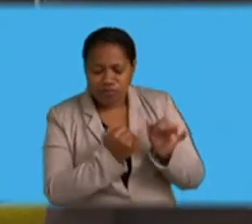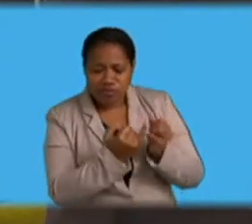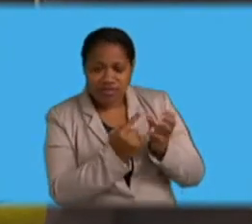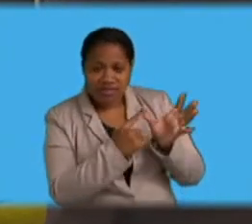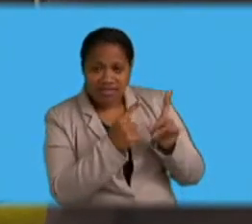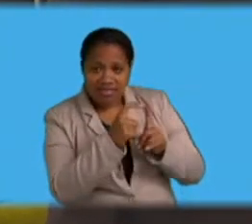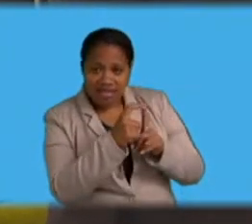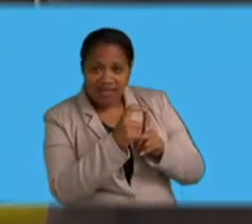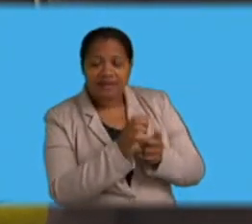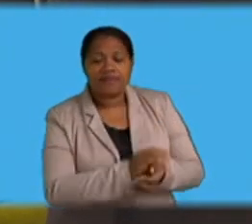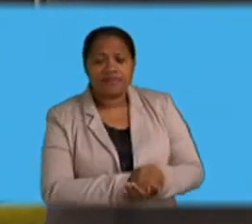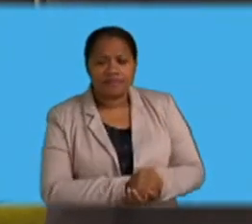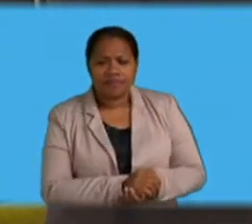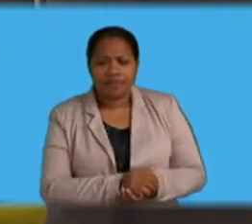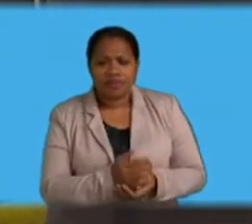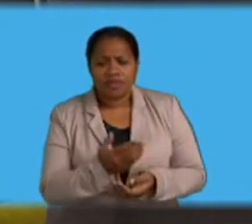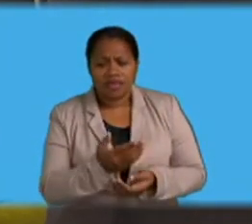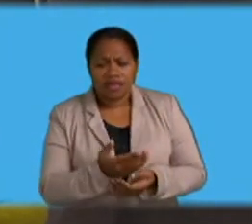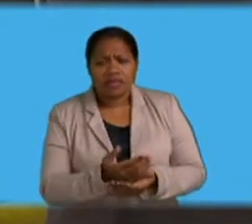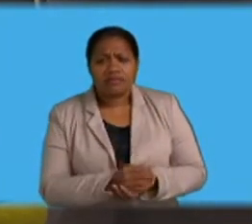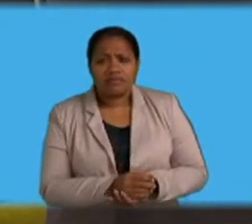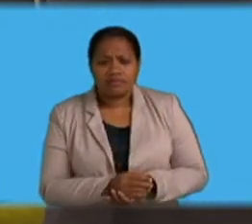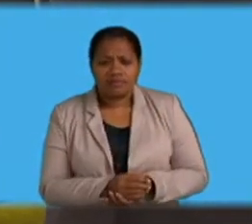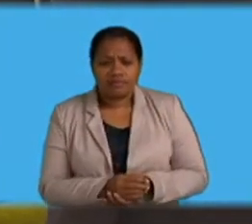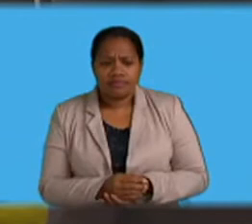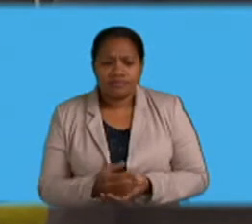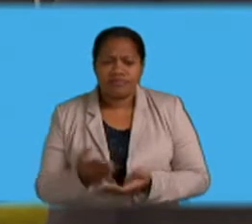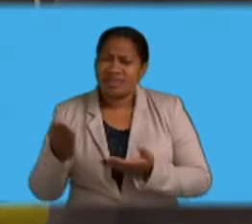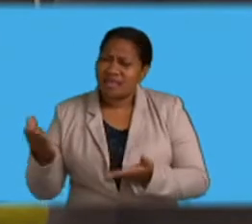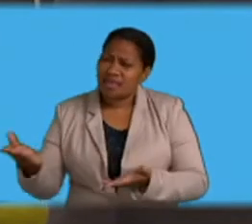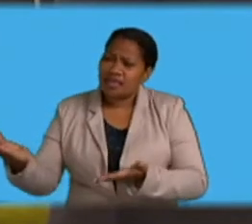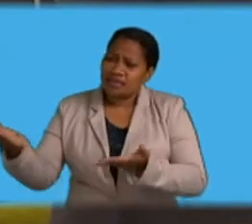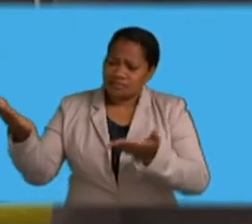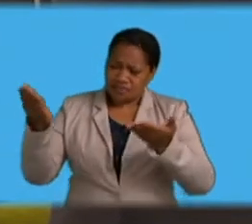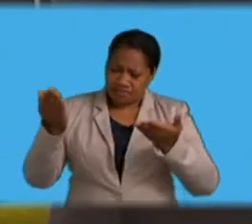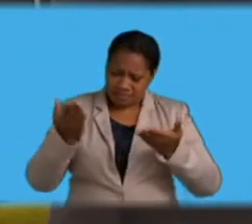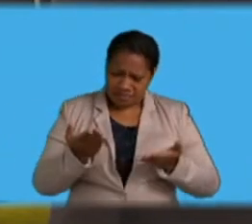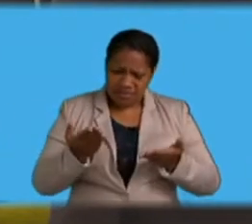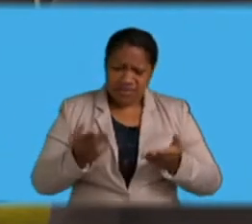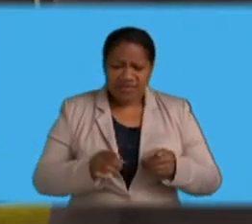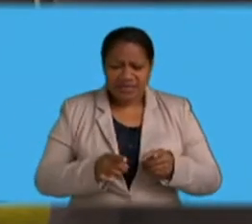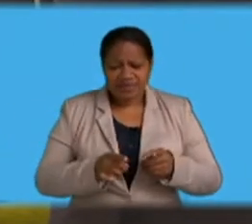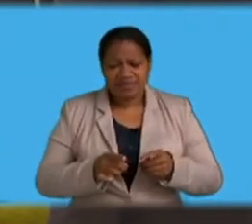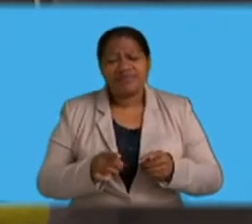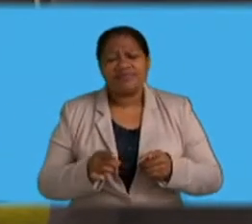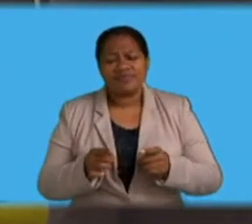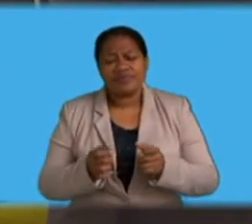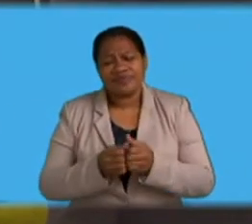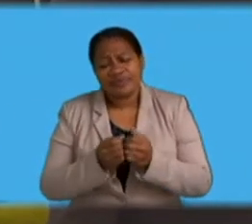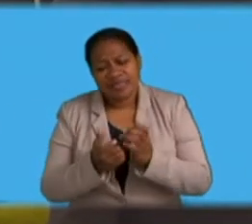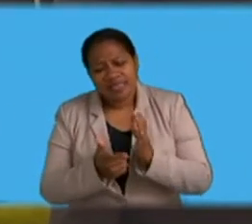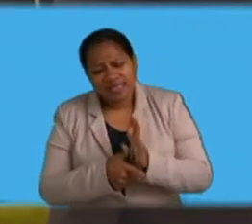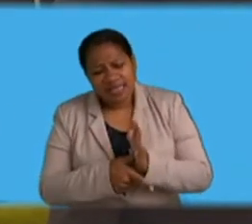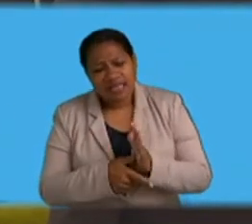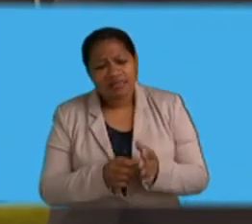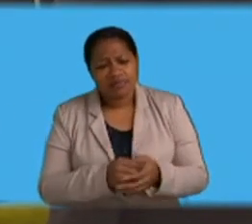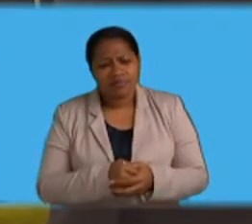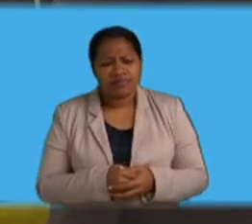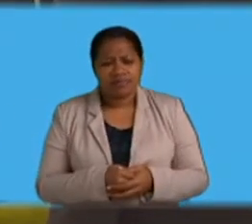been stated to this Honourable Parliament now on a number of occasions, is actually been centrally rolled